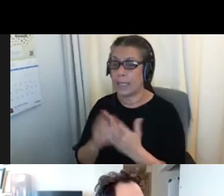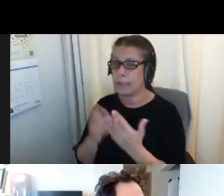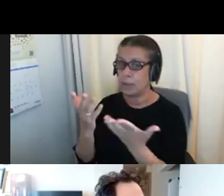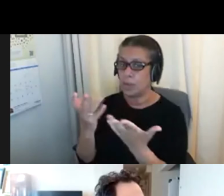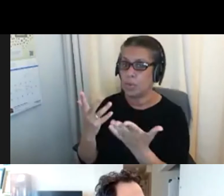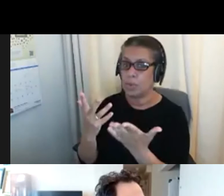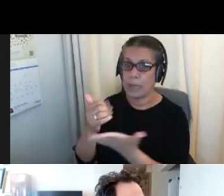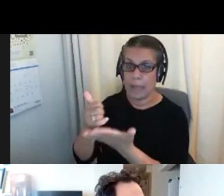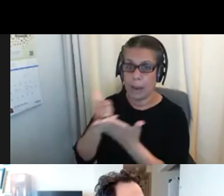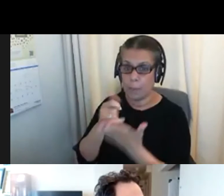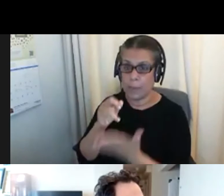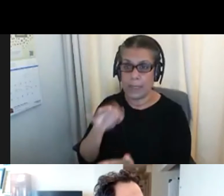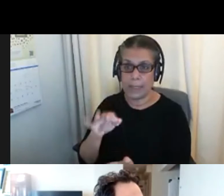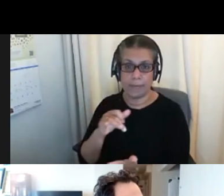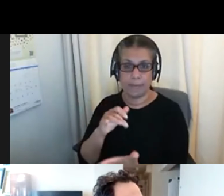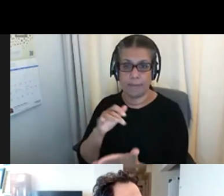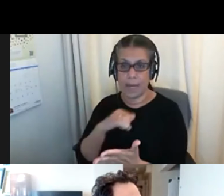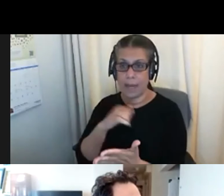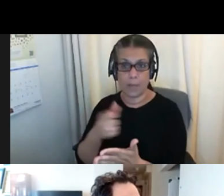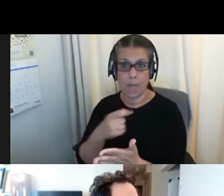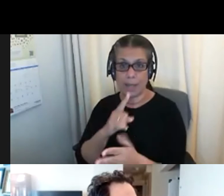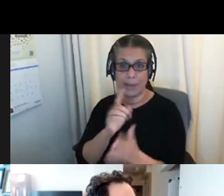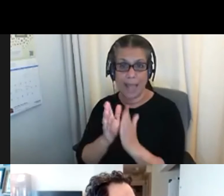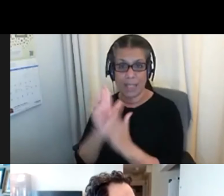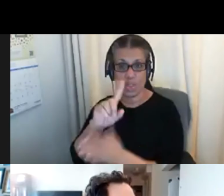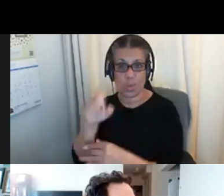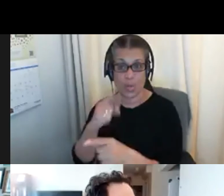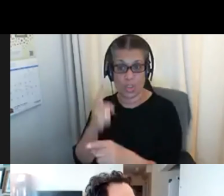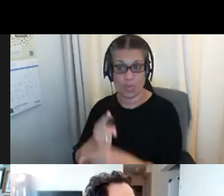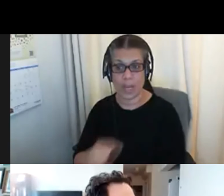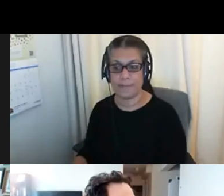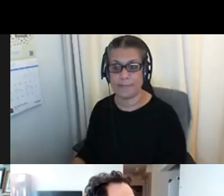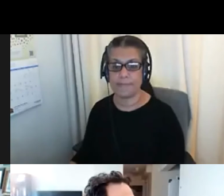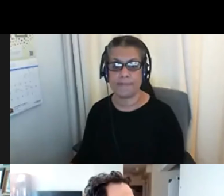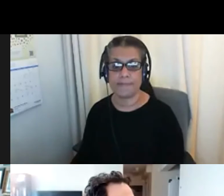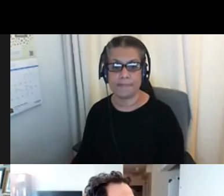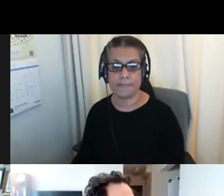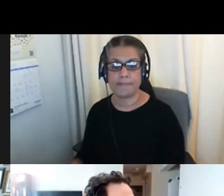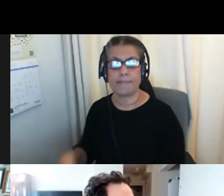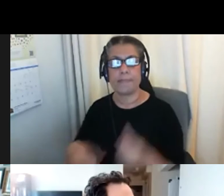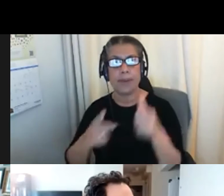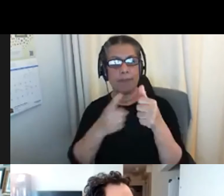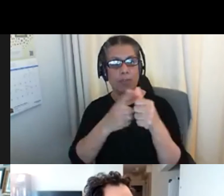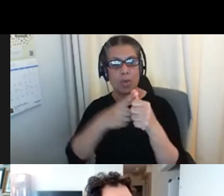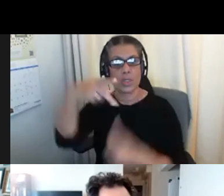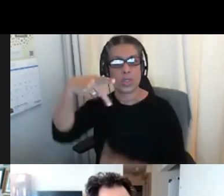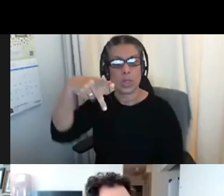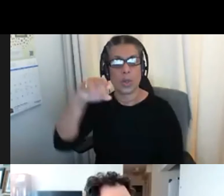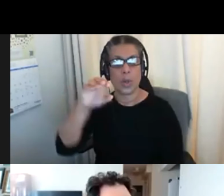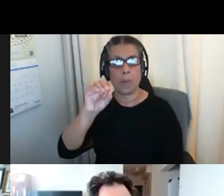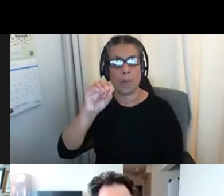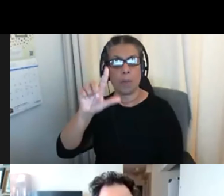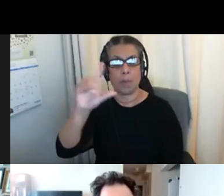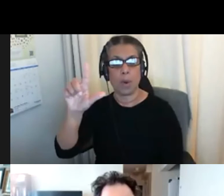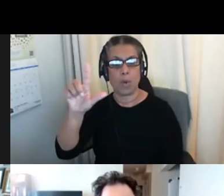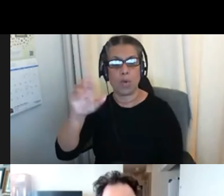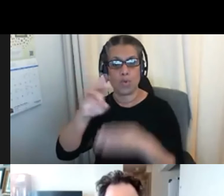me if I'm not capturing the spirit of your question well. And I'm just going to share the poll results now because I think almost everyone has voted.